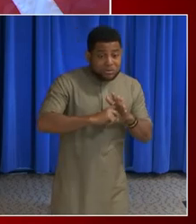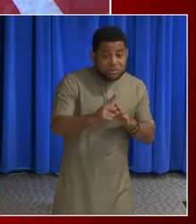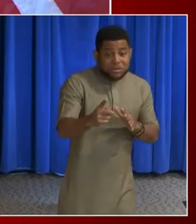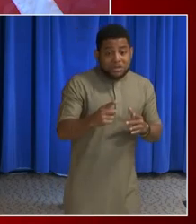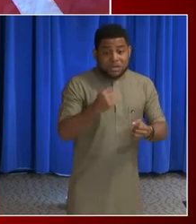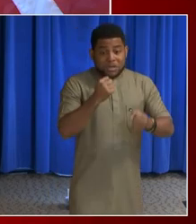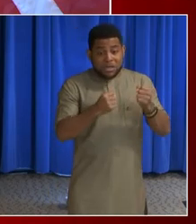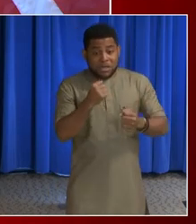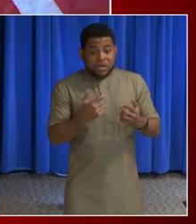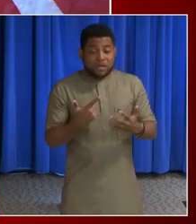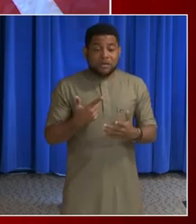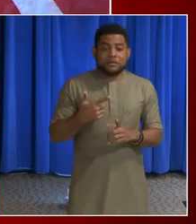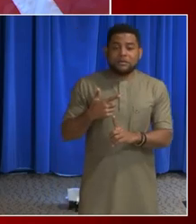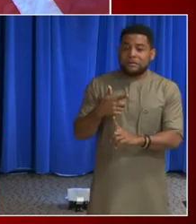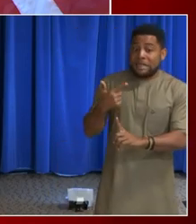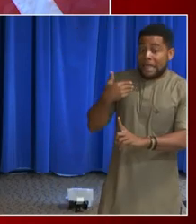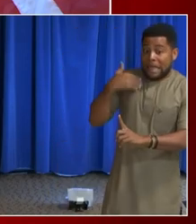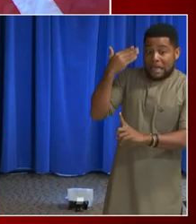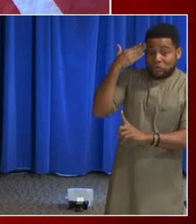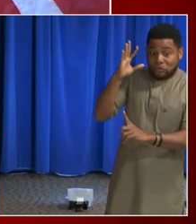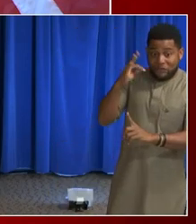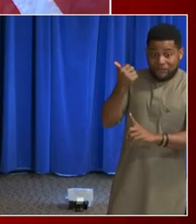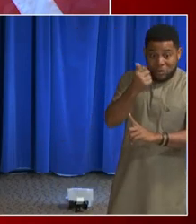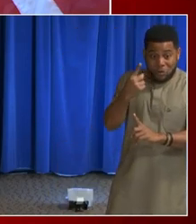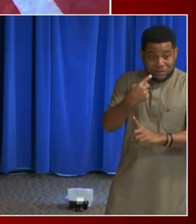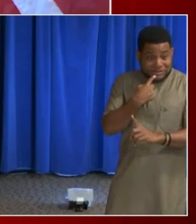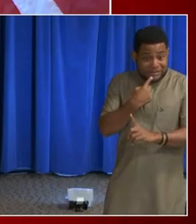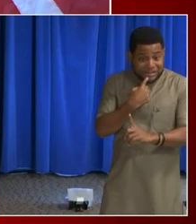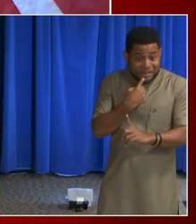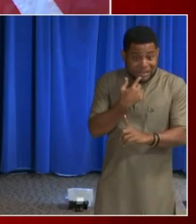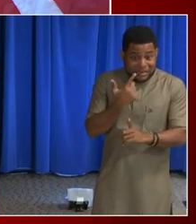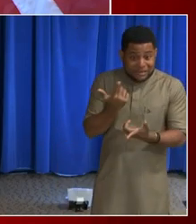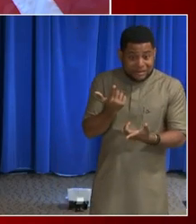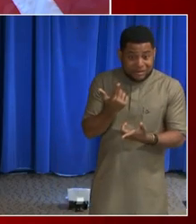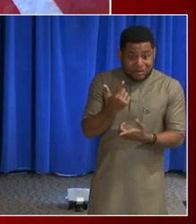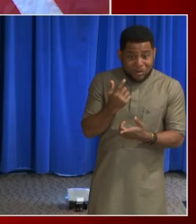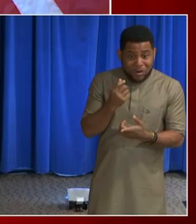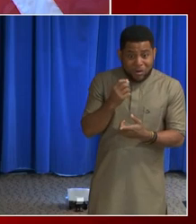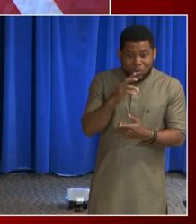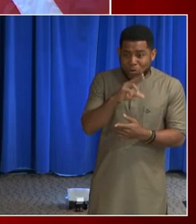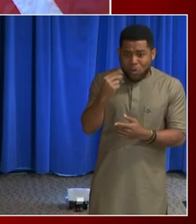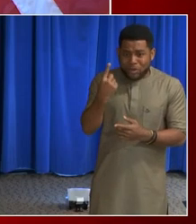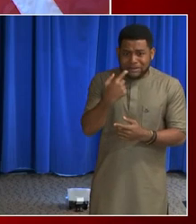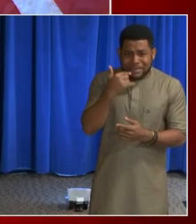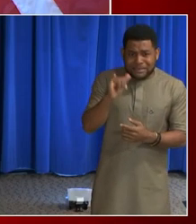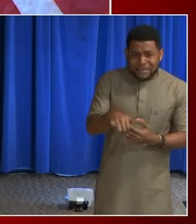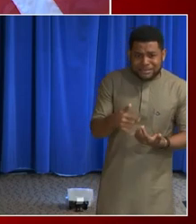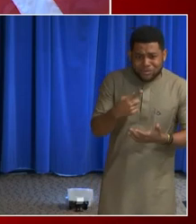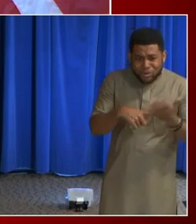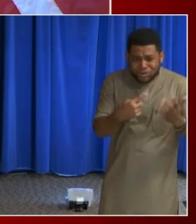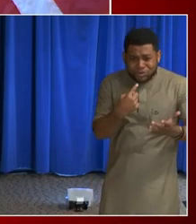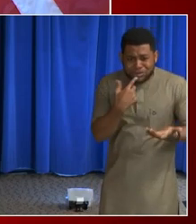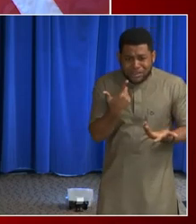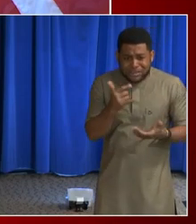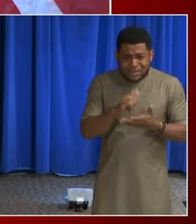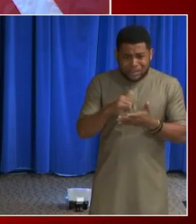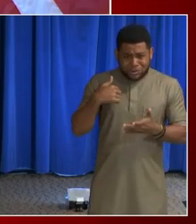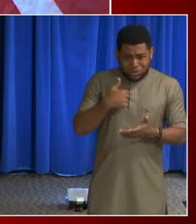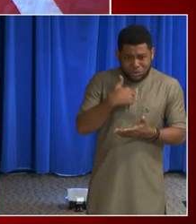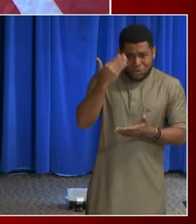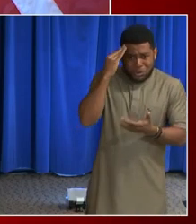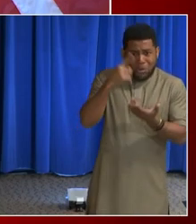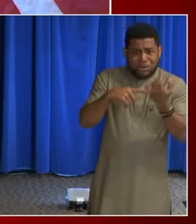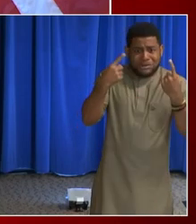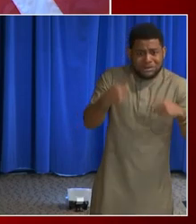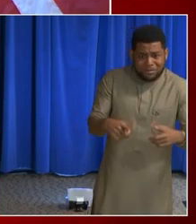don't know that anybody has said that. What we have said, Stephanie, is that there is an